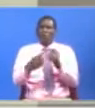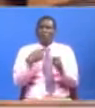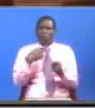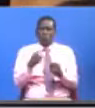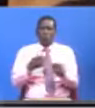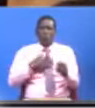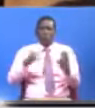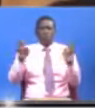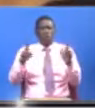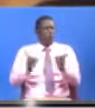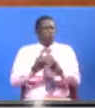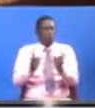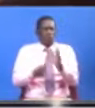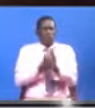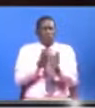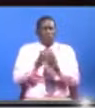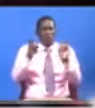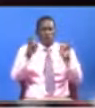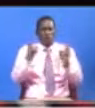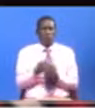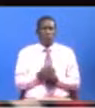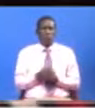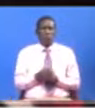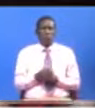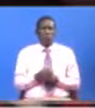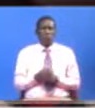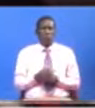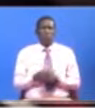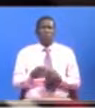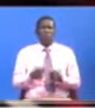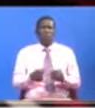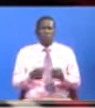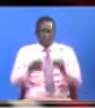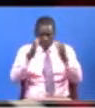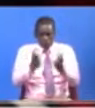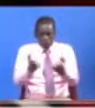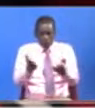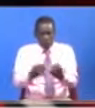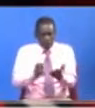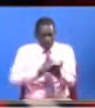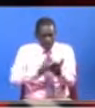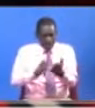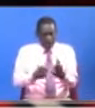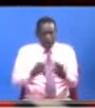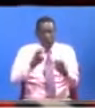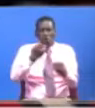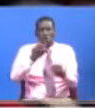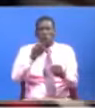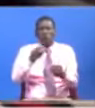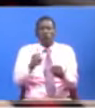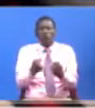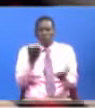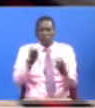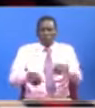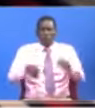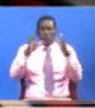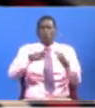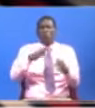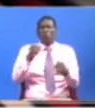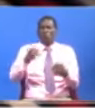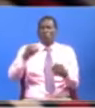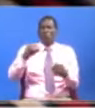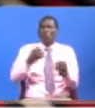issue was not an emergency. One needed a written note from the clinical officers to go to the casualty